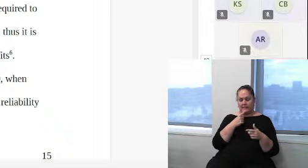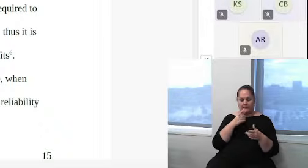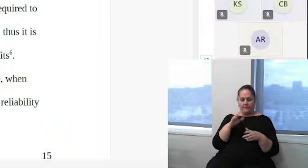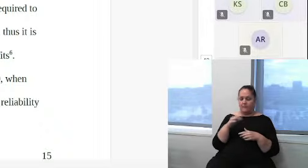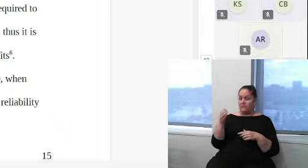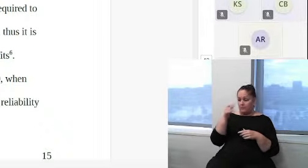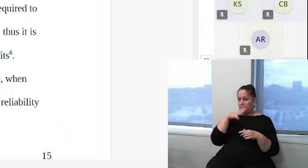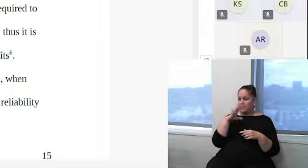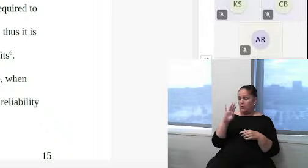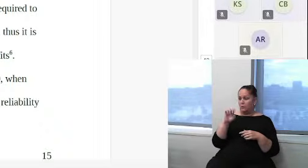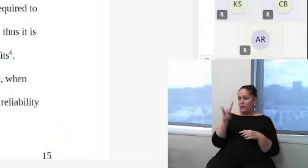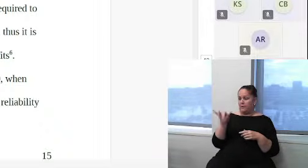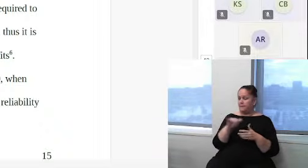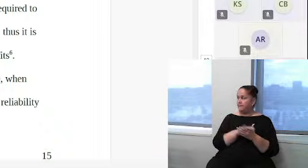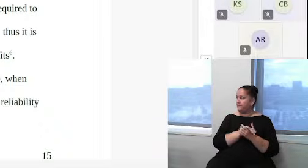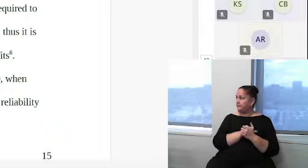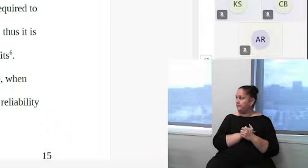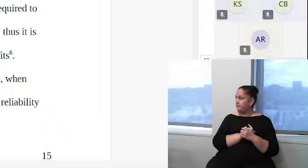Brady.